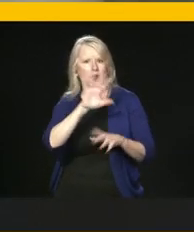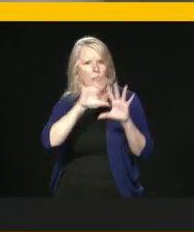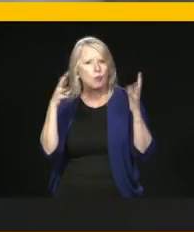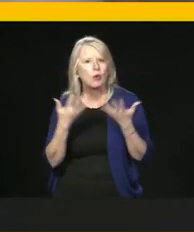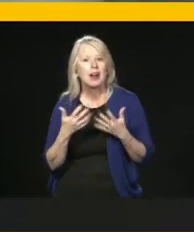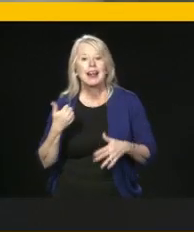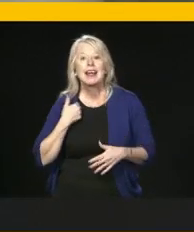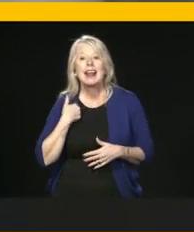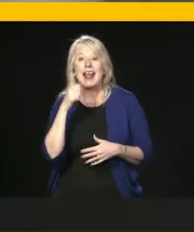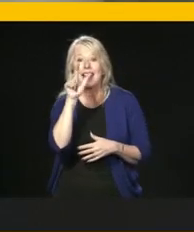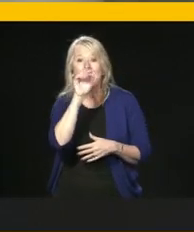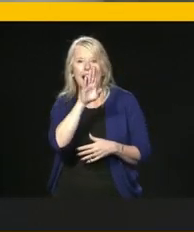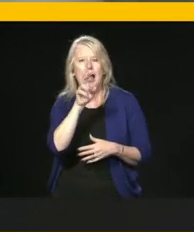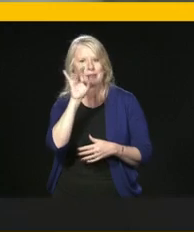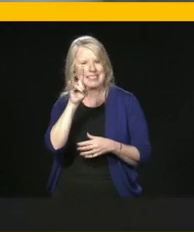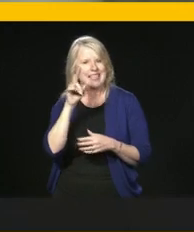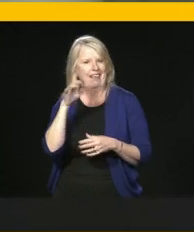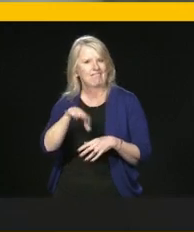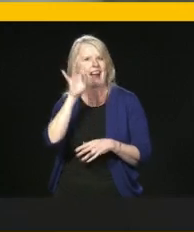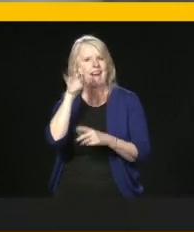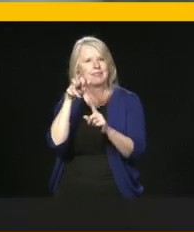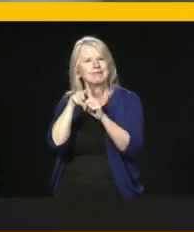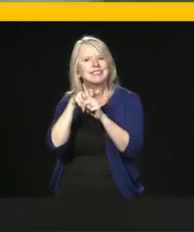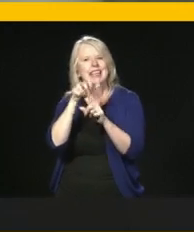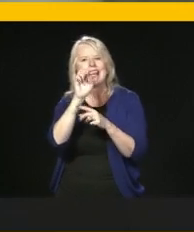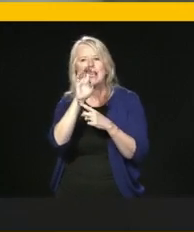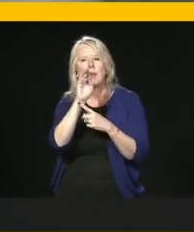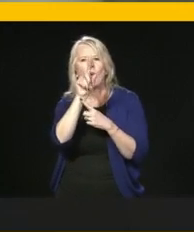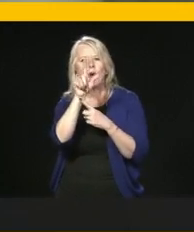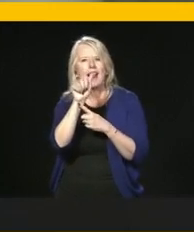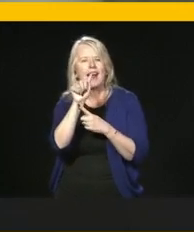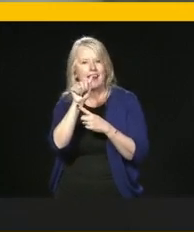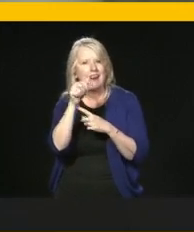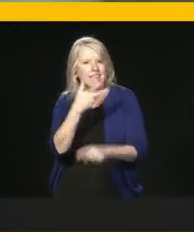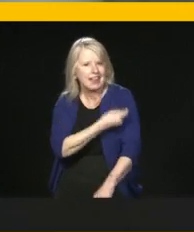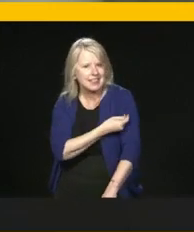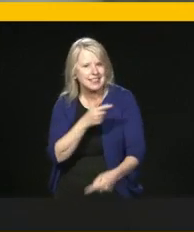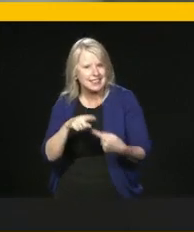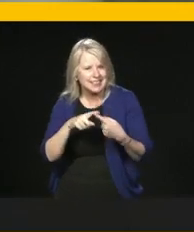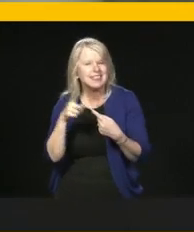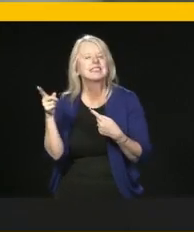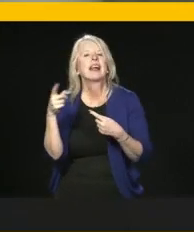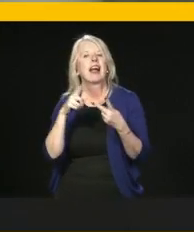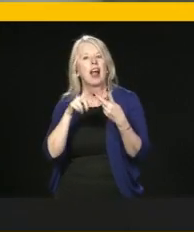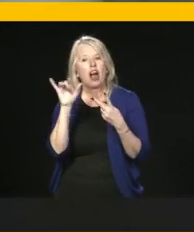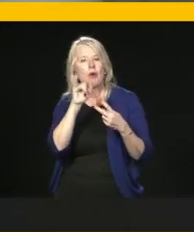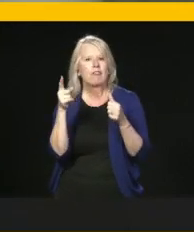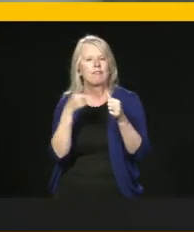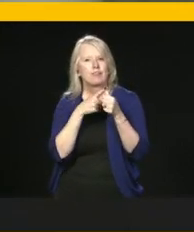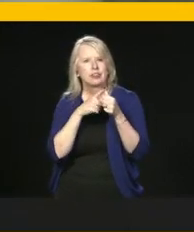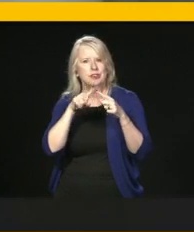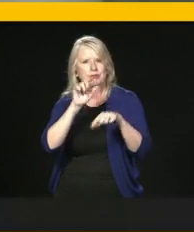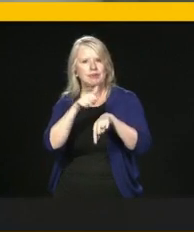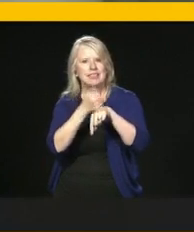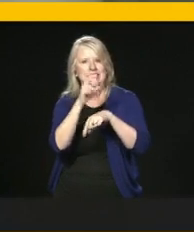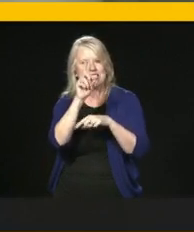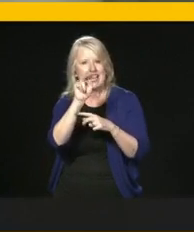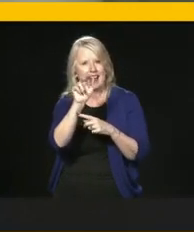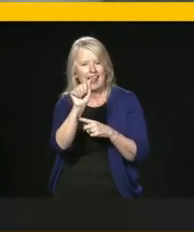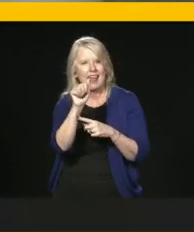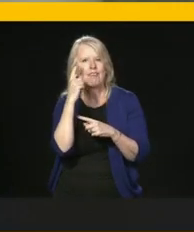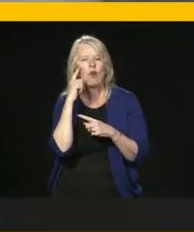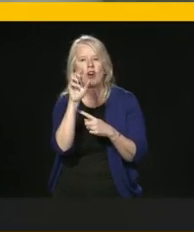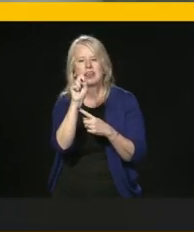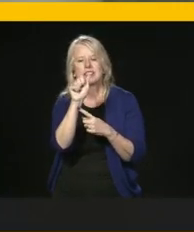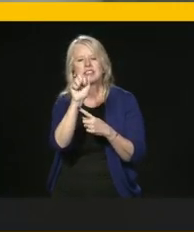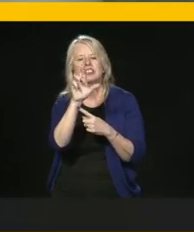vaccine and were the first in the world to sequence the DNA for the SARS virus. In 2018,